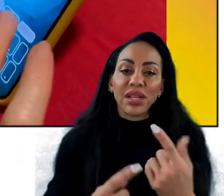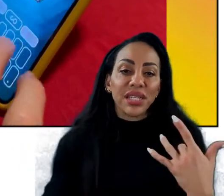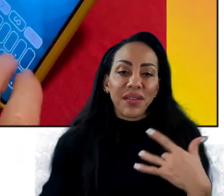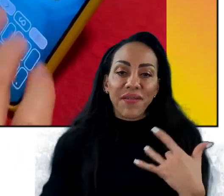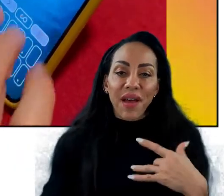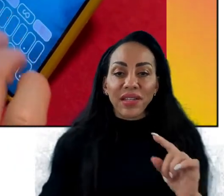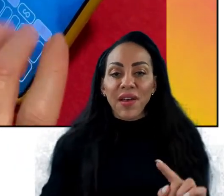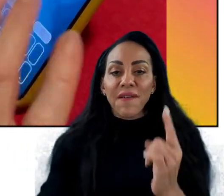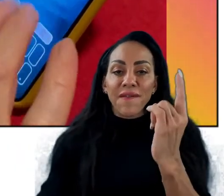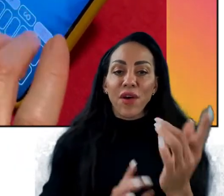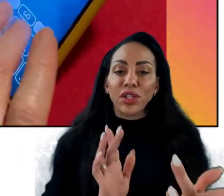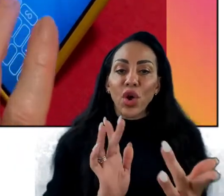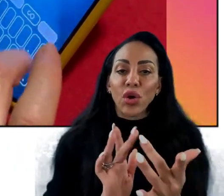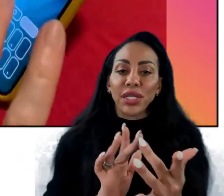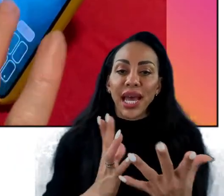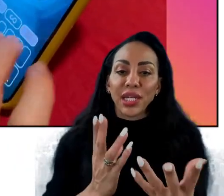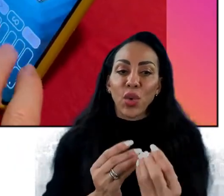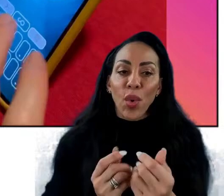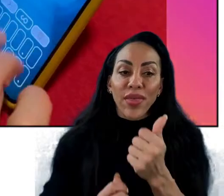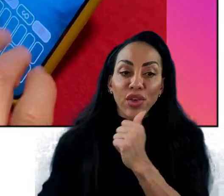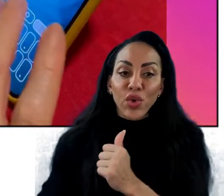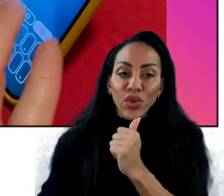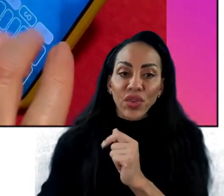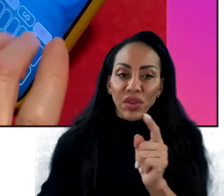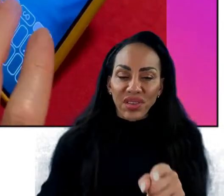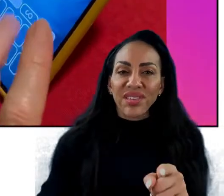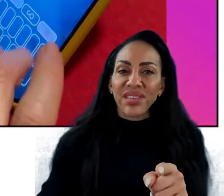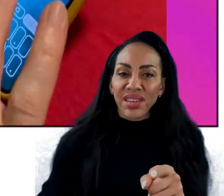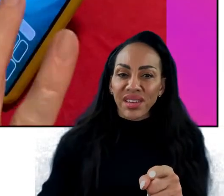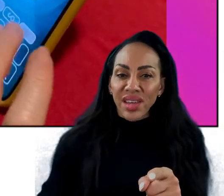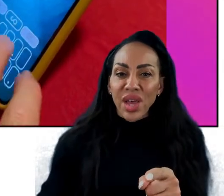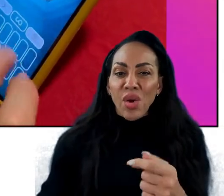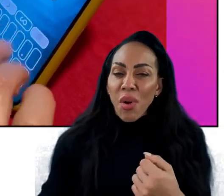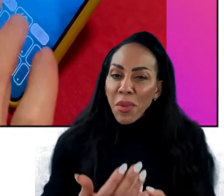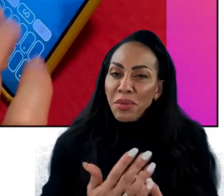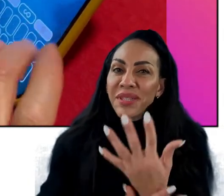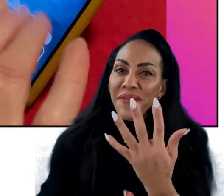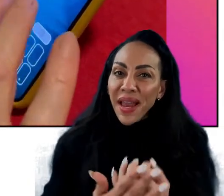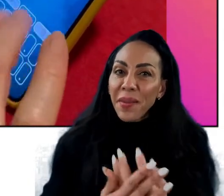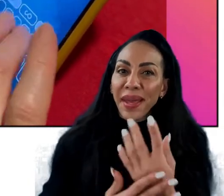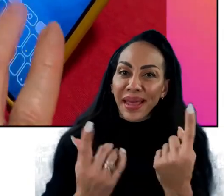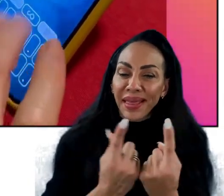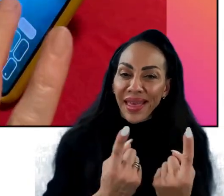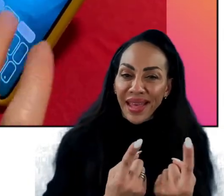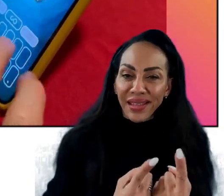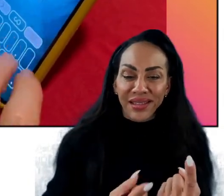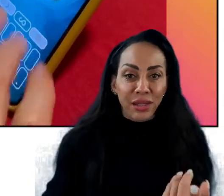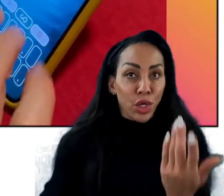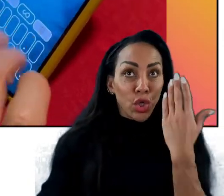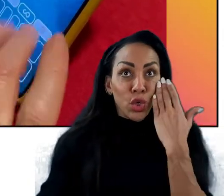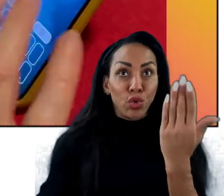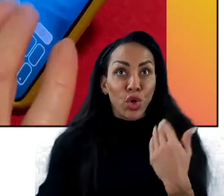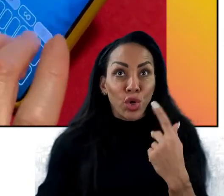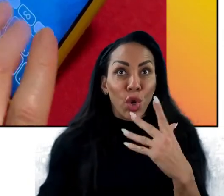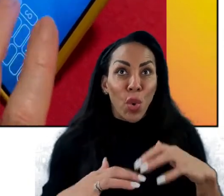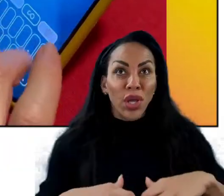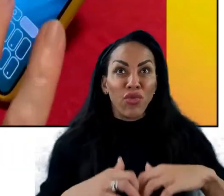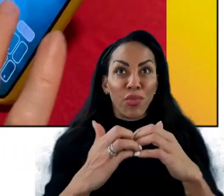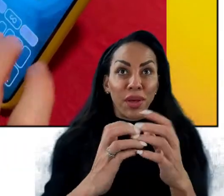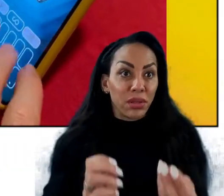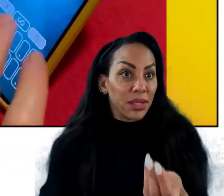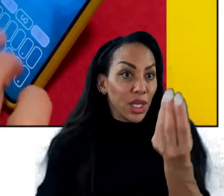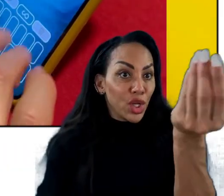this is something that came up a lot during our time developing products. And that's, you don't quite know what you've built until you try it with